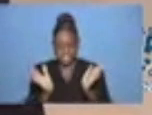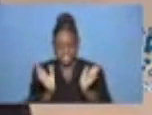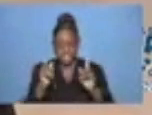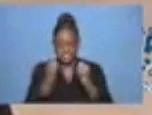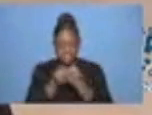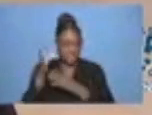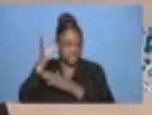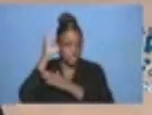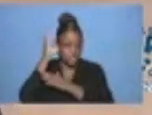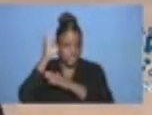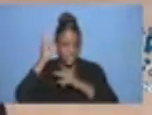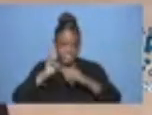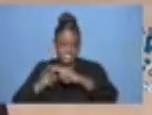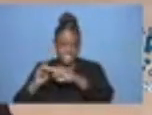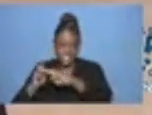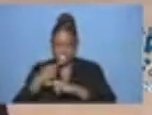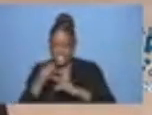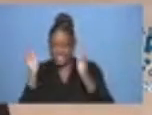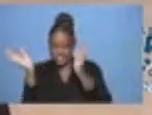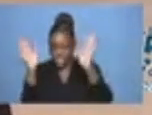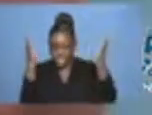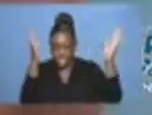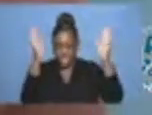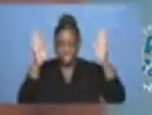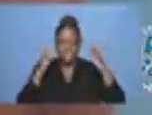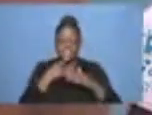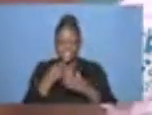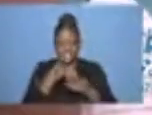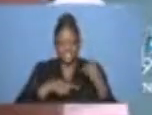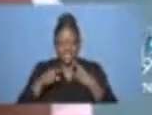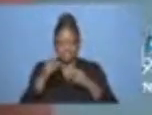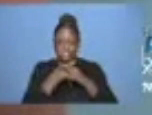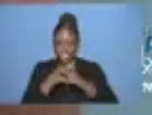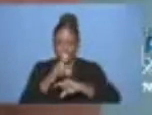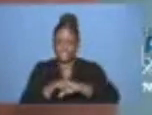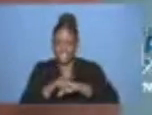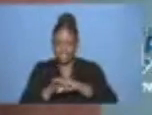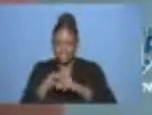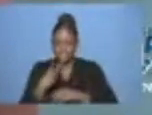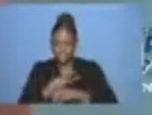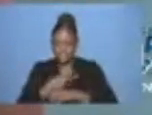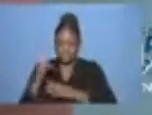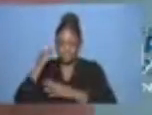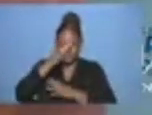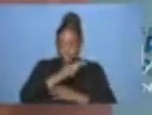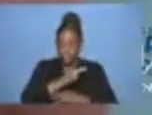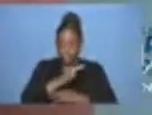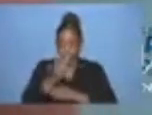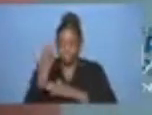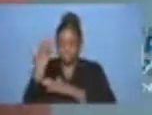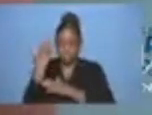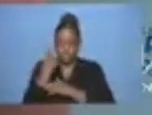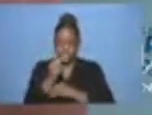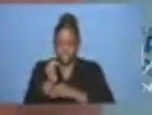heard them on the bench cheering defense, and that's all we could ask for. To come away in this short amount of time, we flew in through the hurricane one day before the game. And